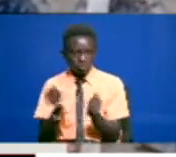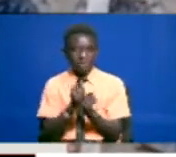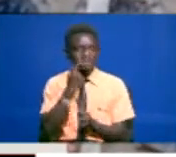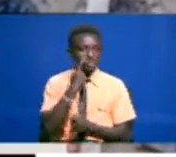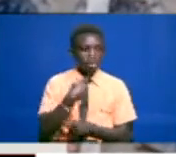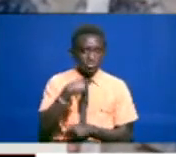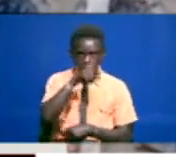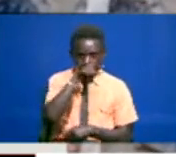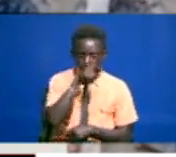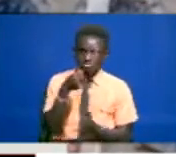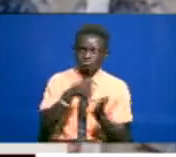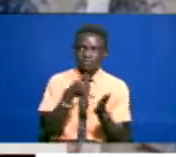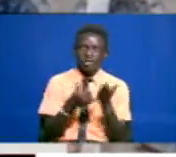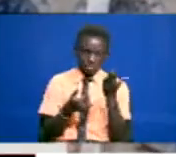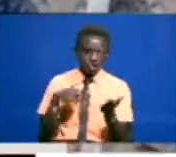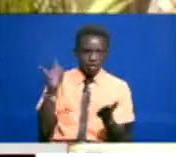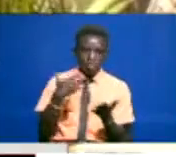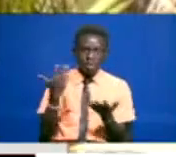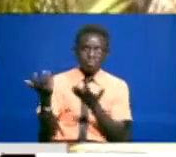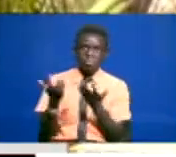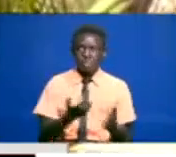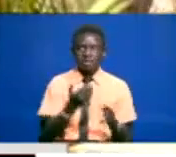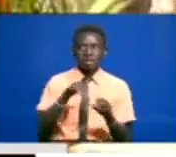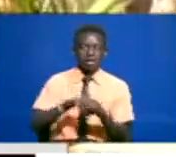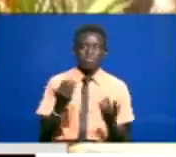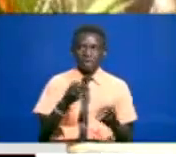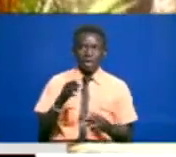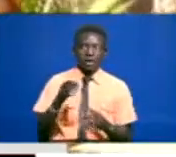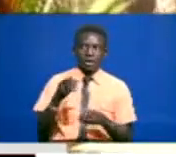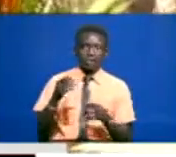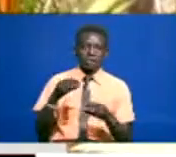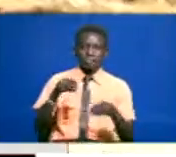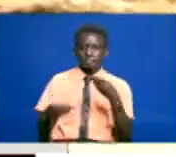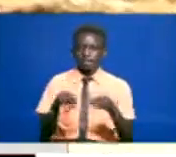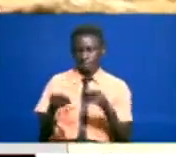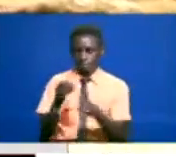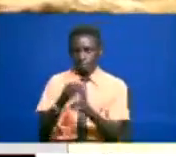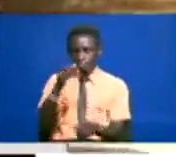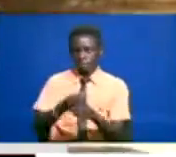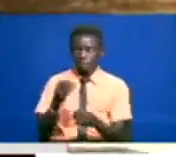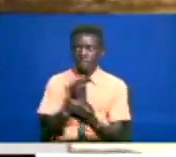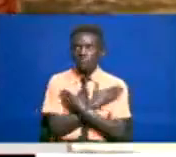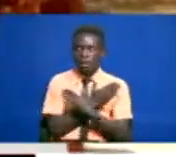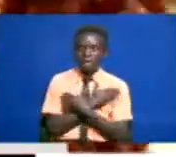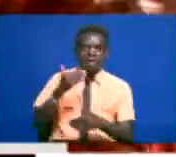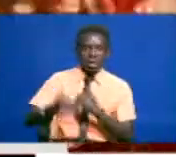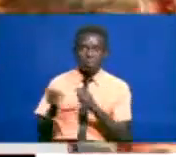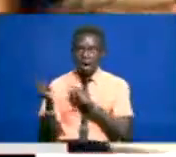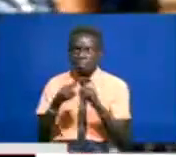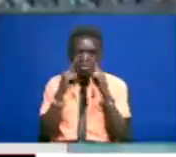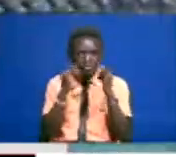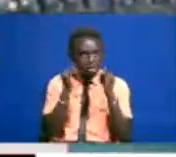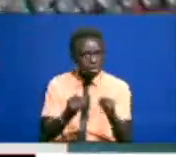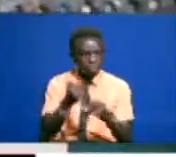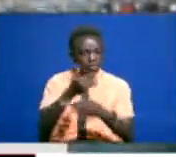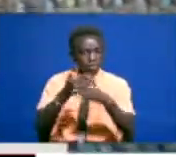countered because they also breed in the plastic bottles. Friends and neighbors that came to witness this new attraction lauding the move to use the